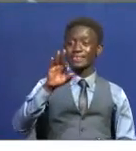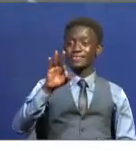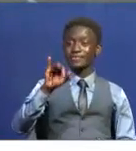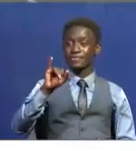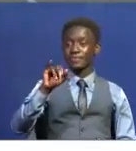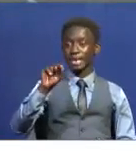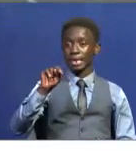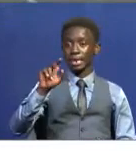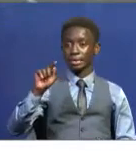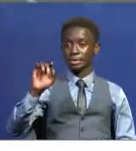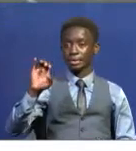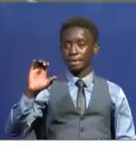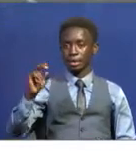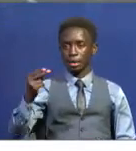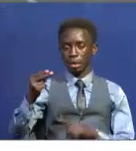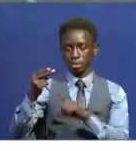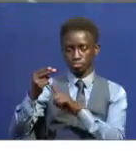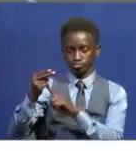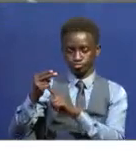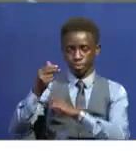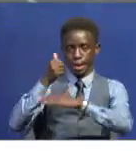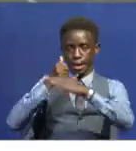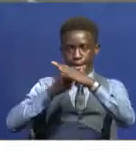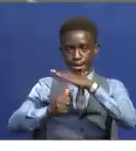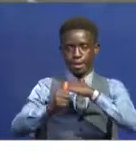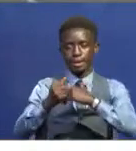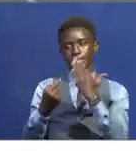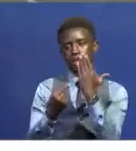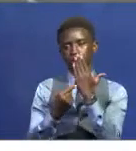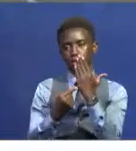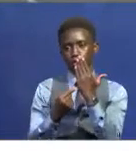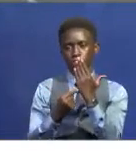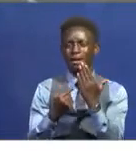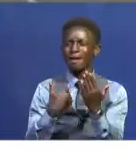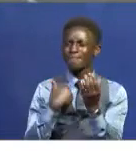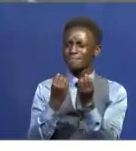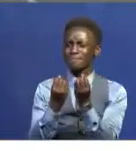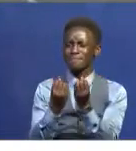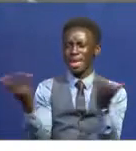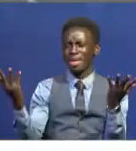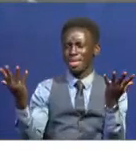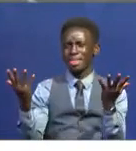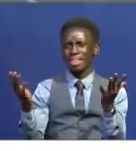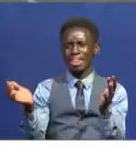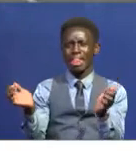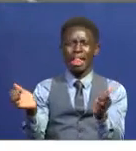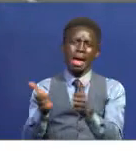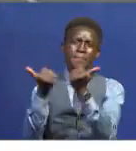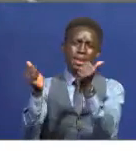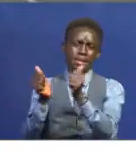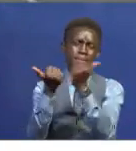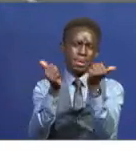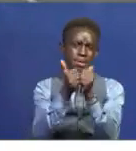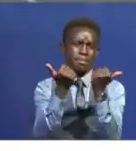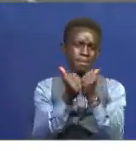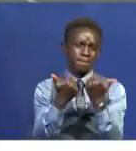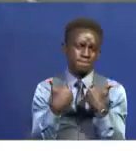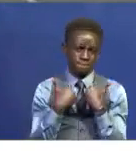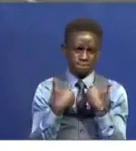and there has been a lot going on in this space. when you talk